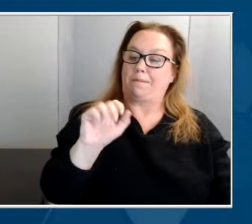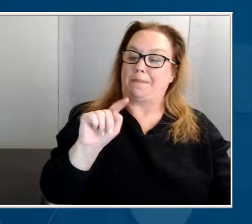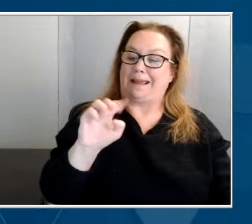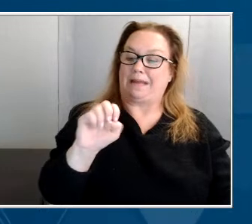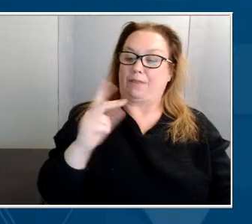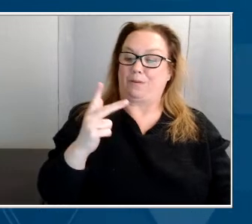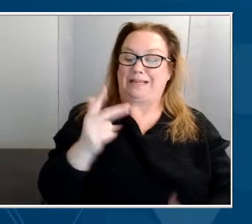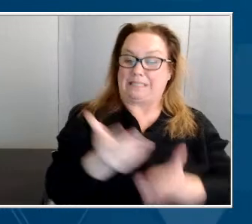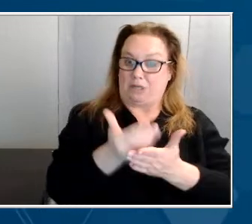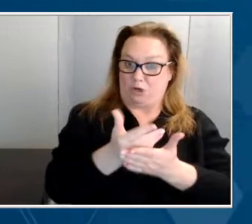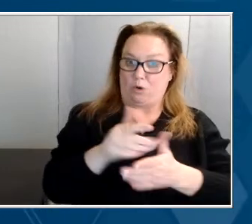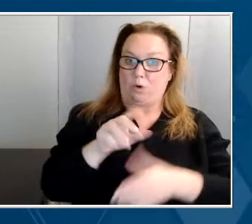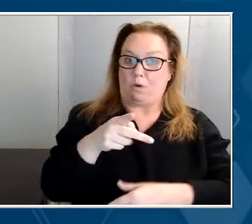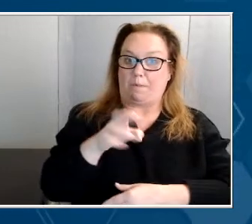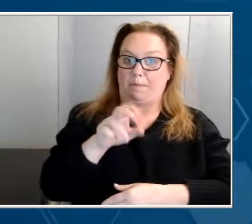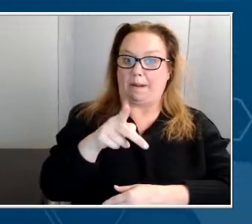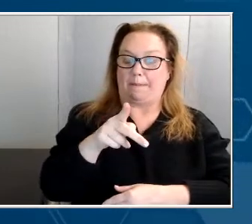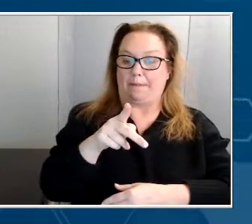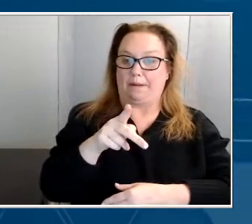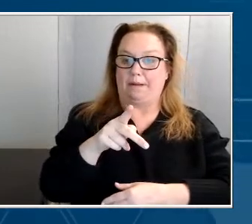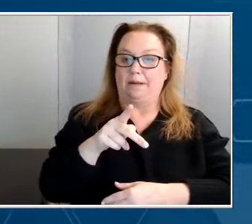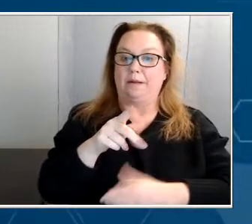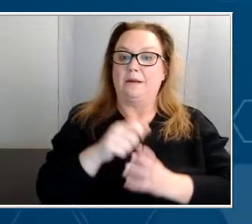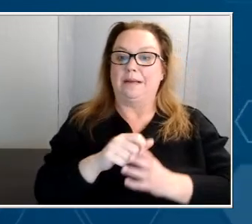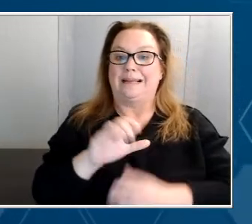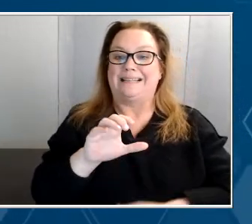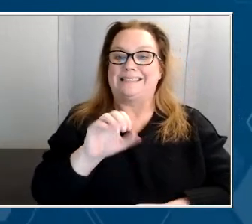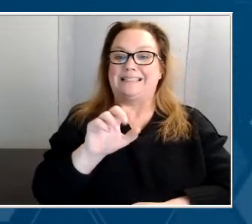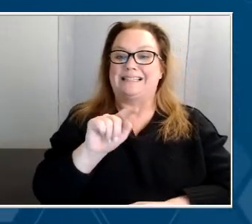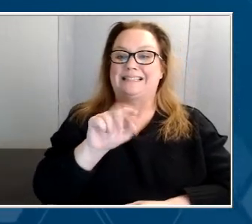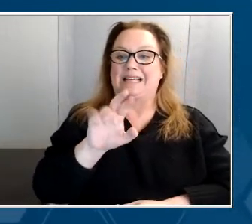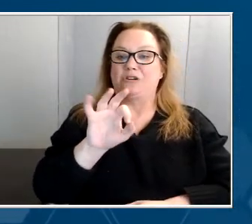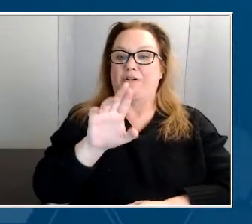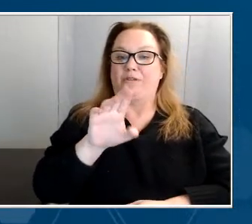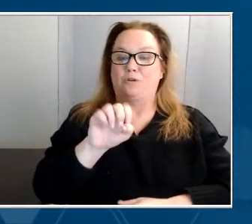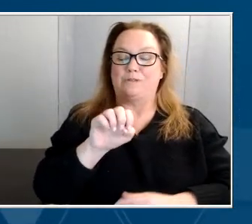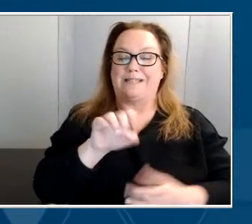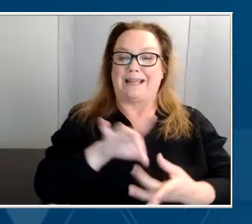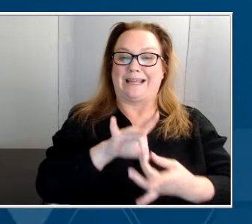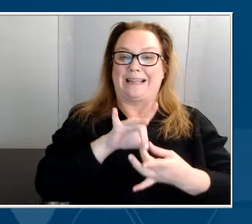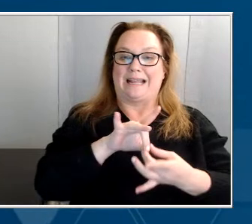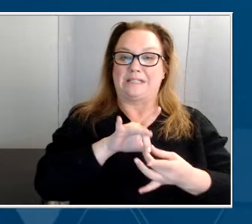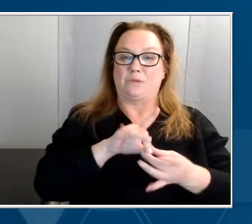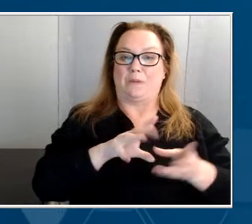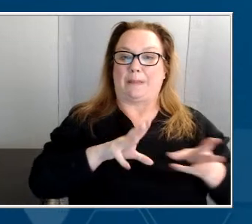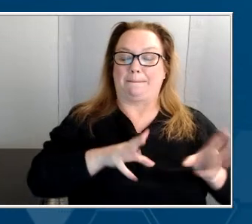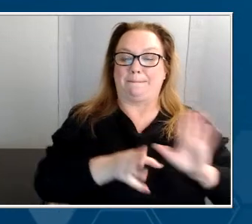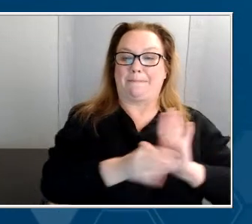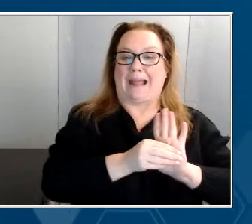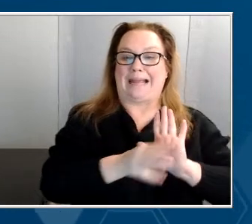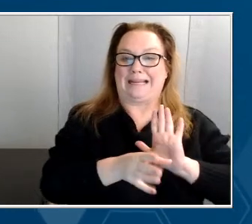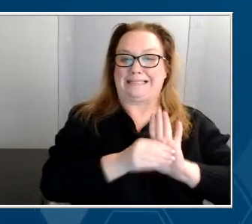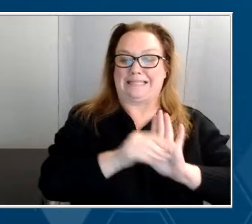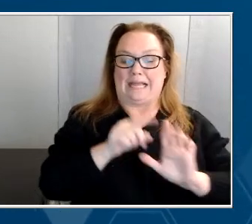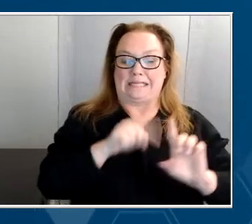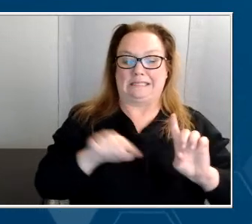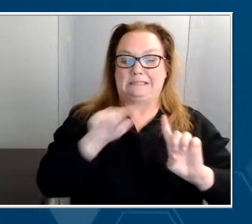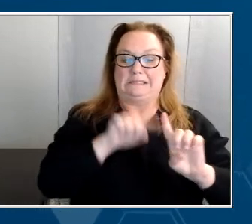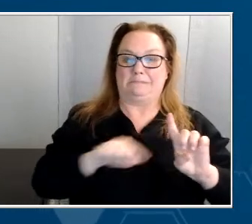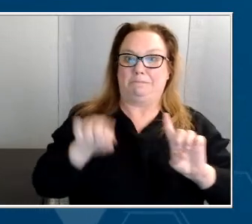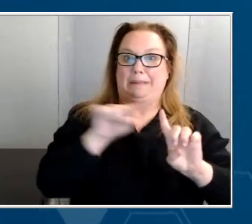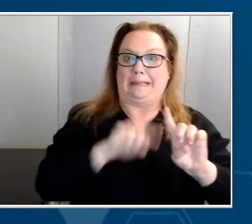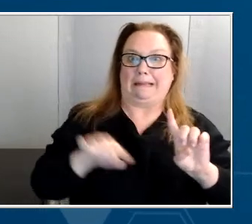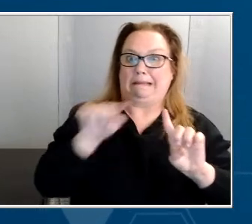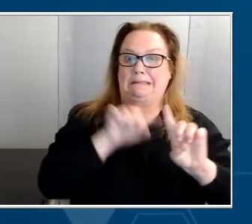this, it's a centrifuge that levitates on magnets as it spins and pumps blood. Well,